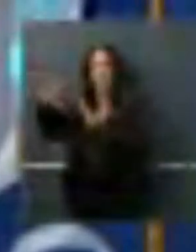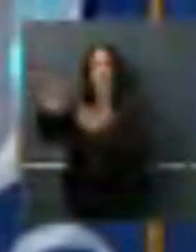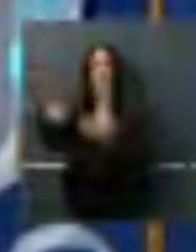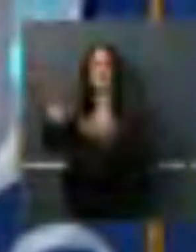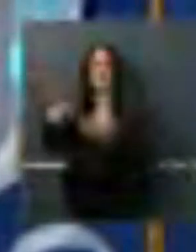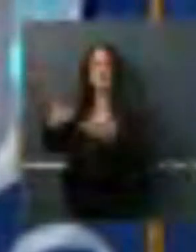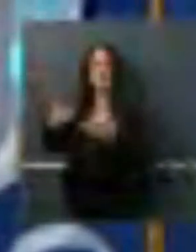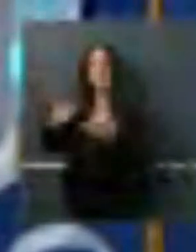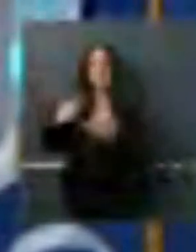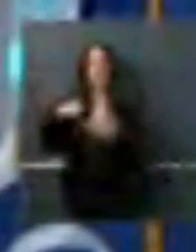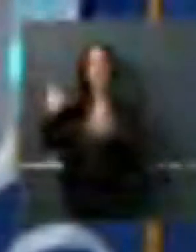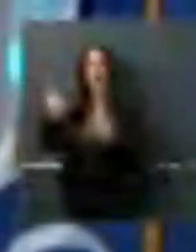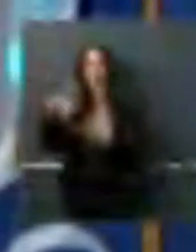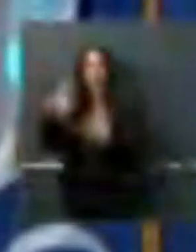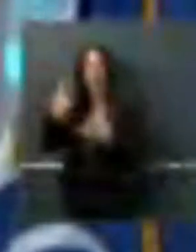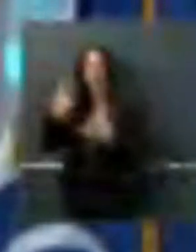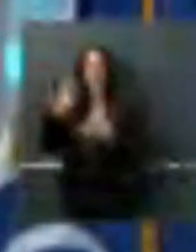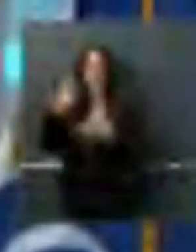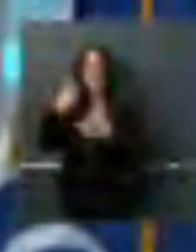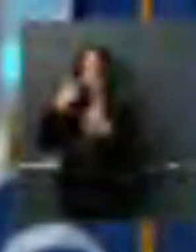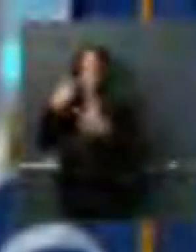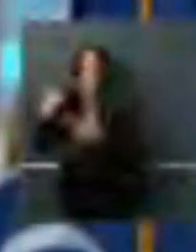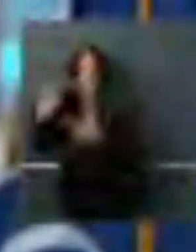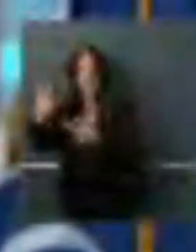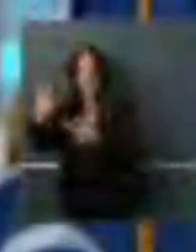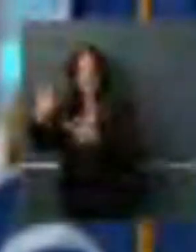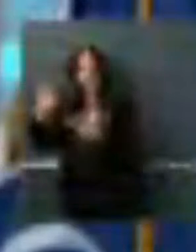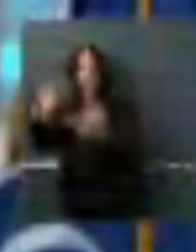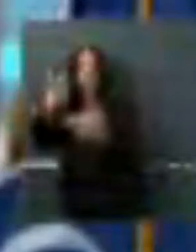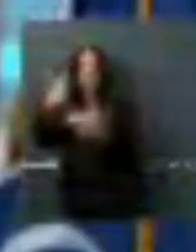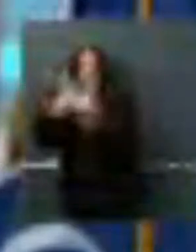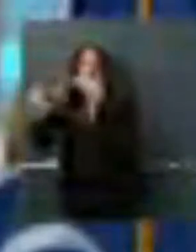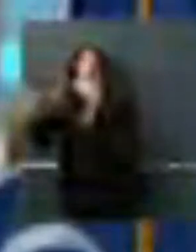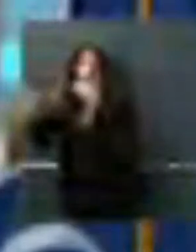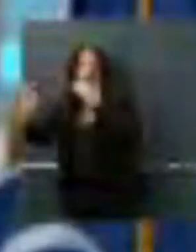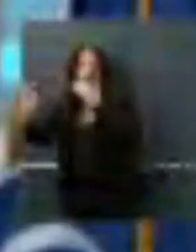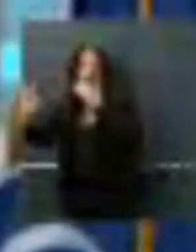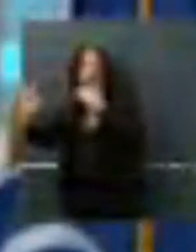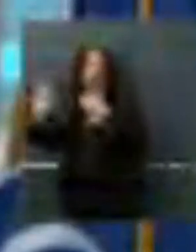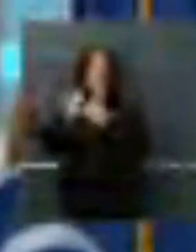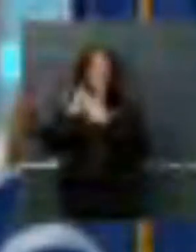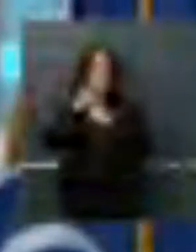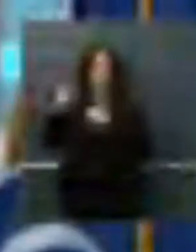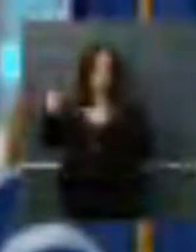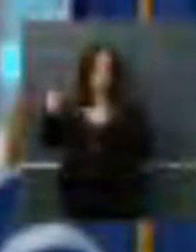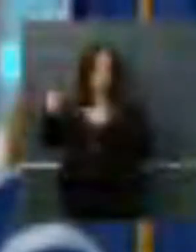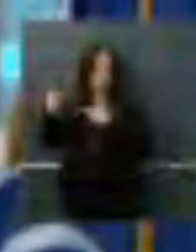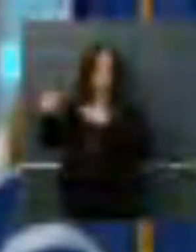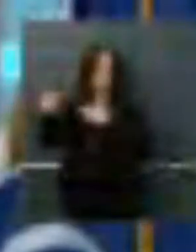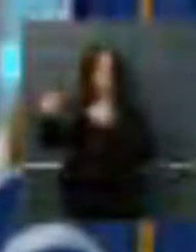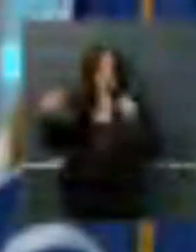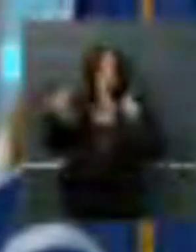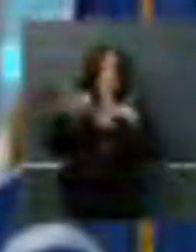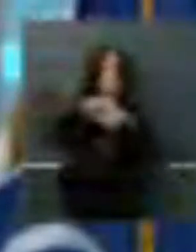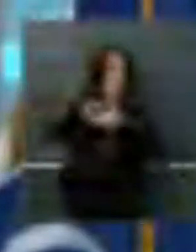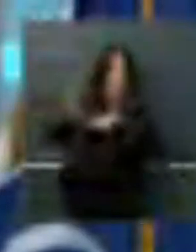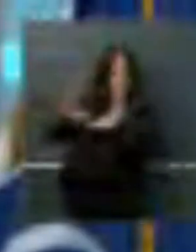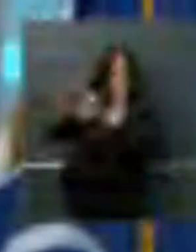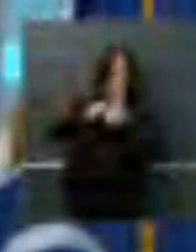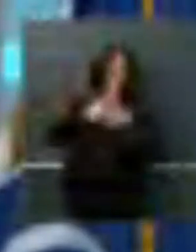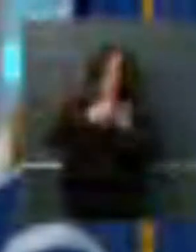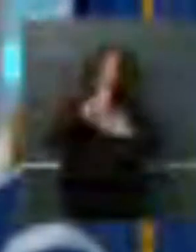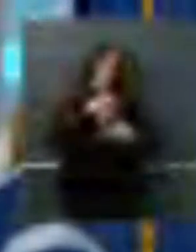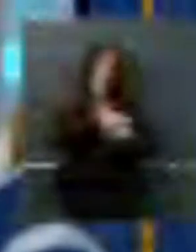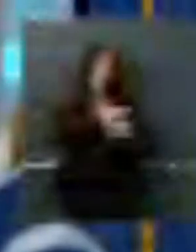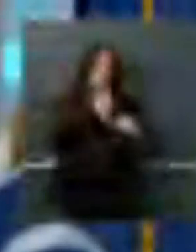actuals, we see that our actuals are actually climbing at the lower end of the range of what our model showed. And so